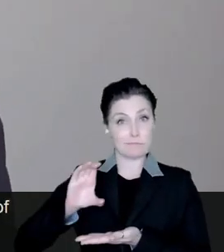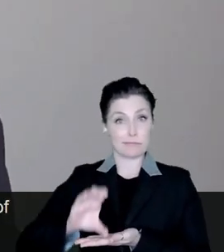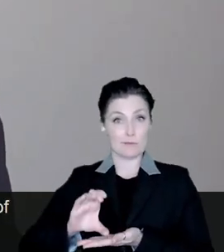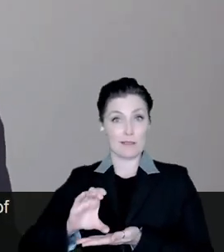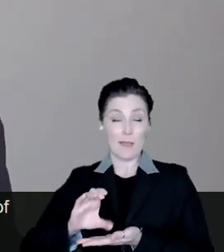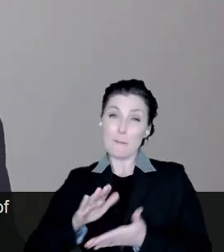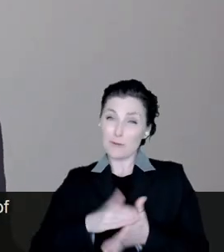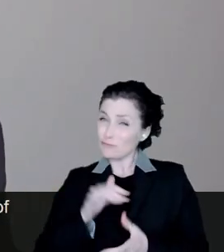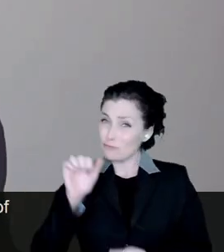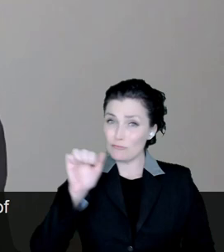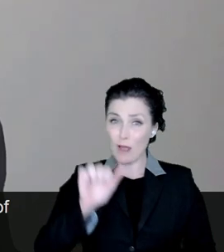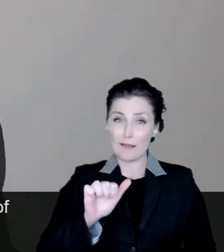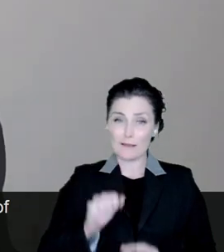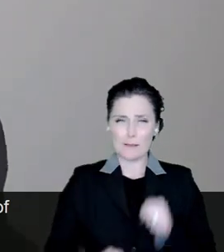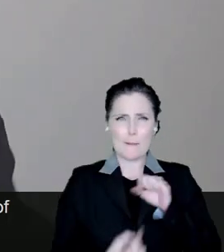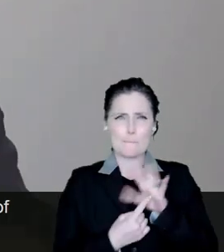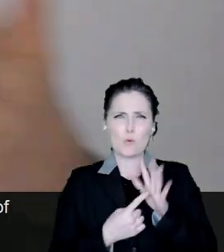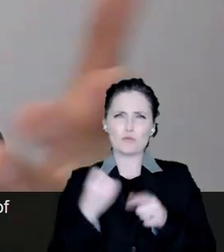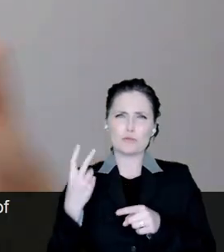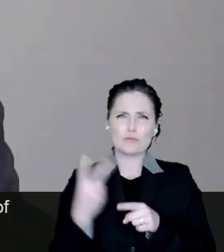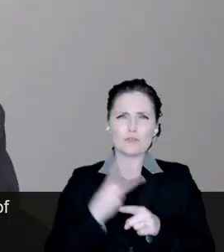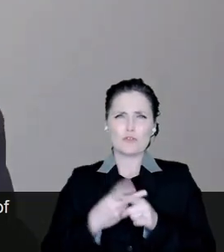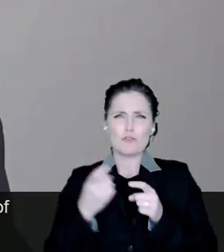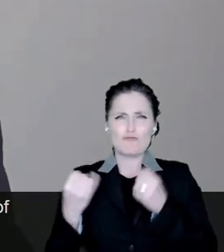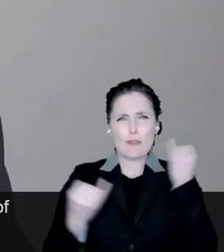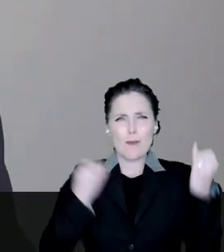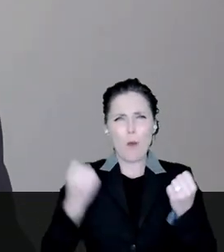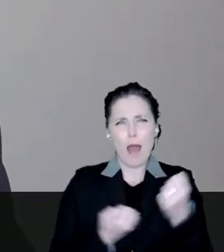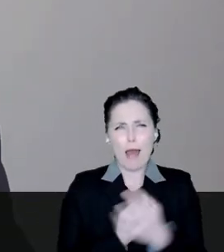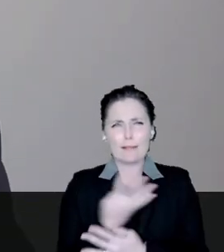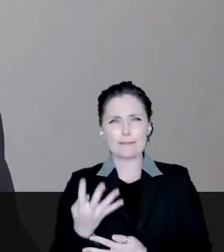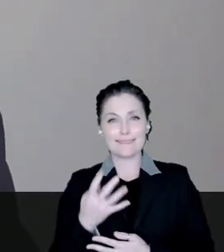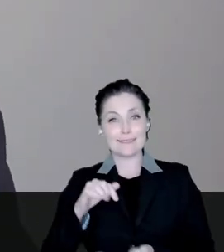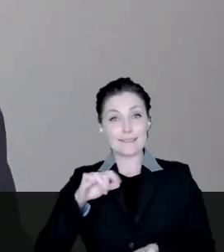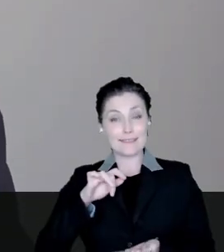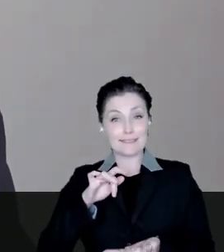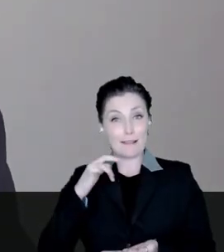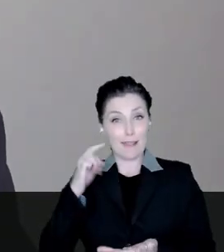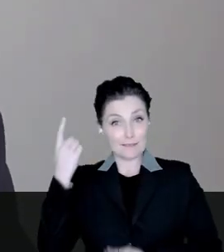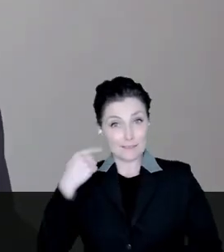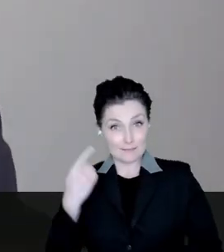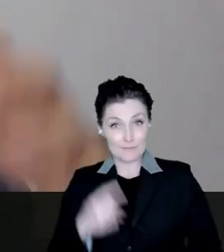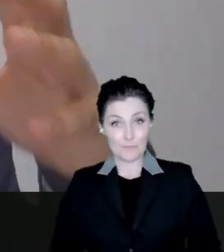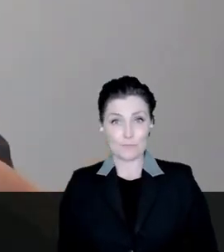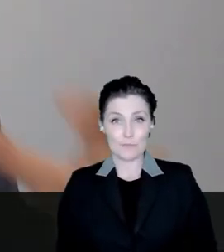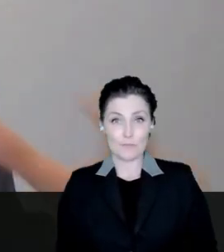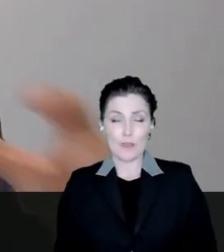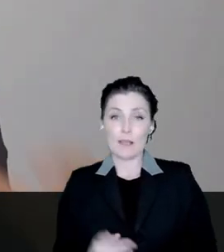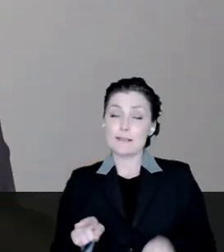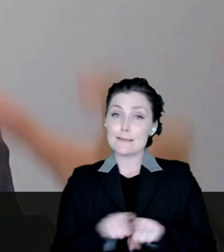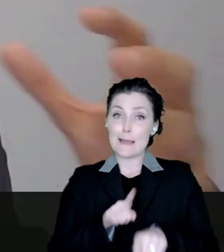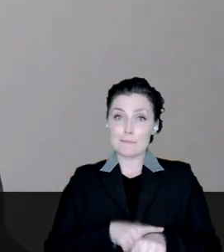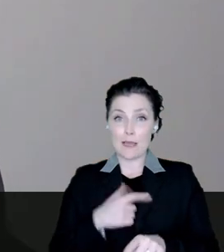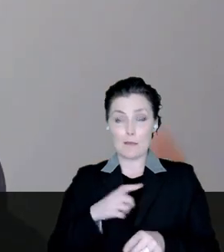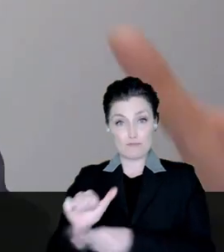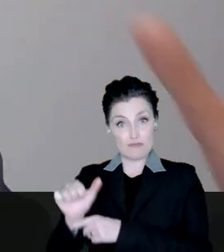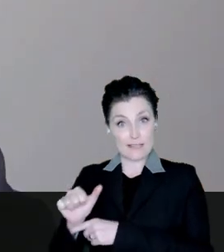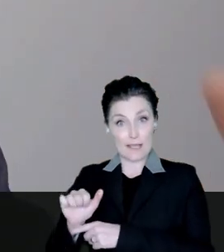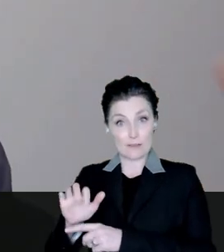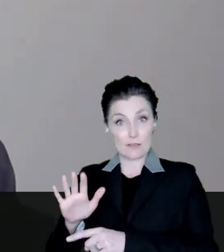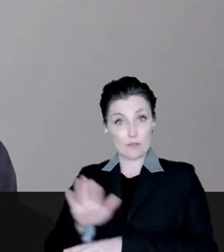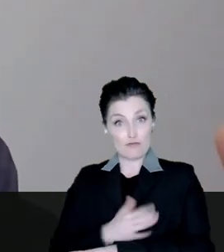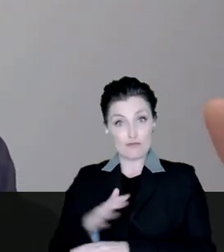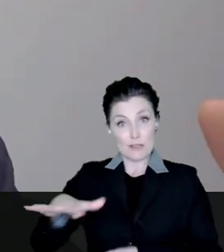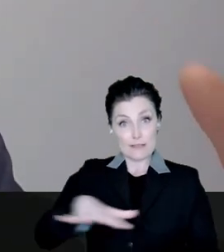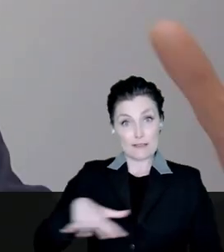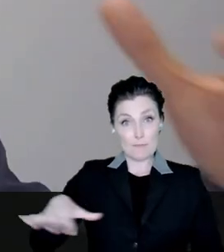of rewilding our capital city. But also at the same time, Simon, we are making sure we protect the green spaces we have in the New London